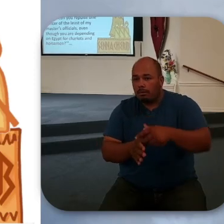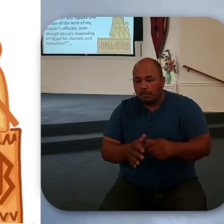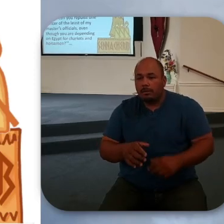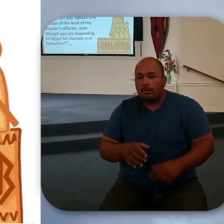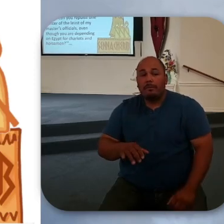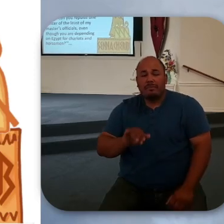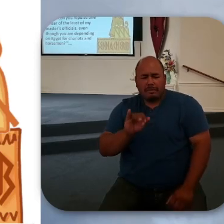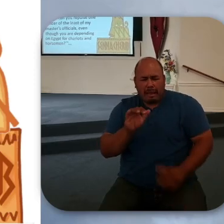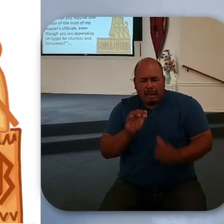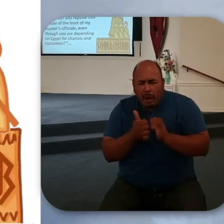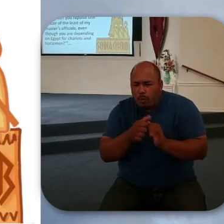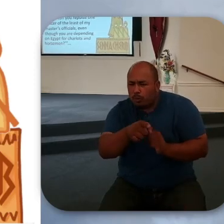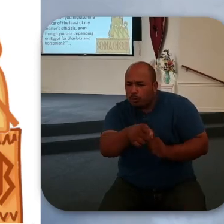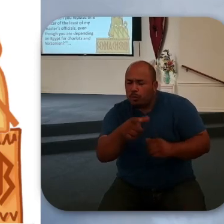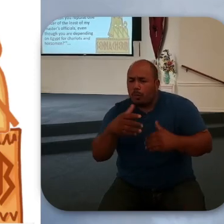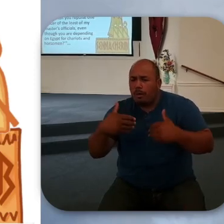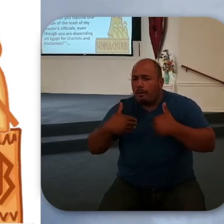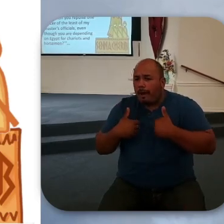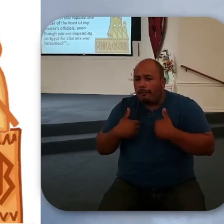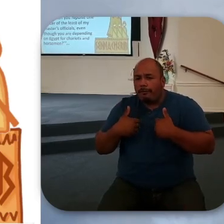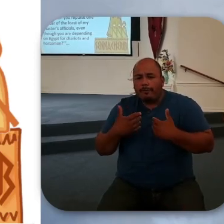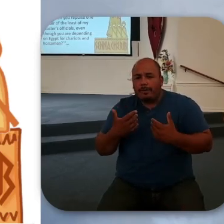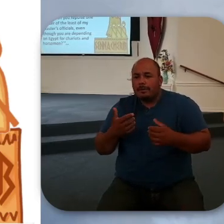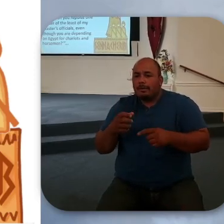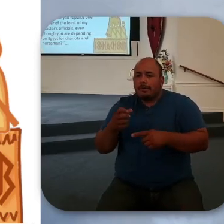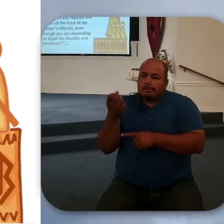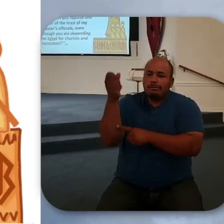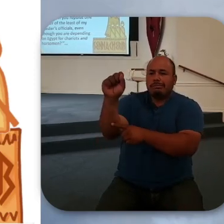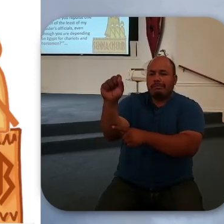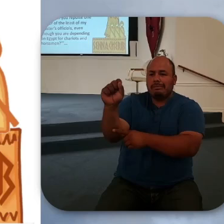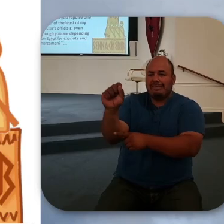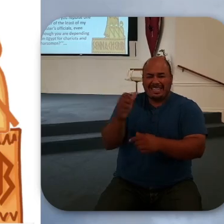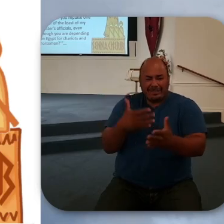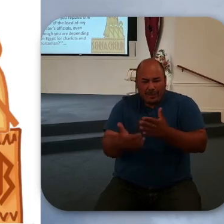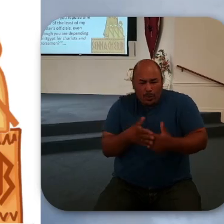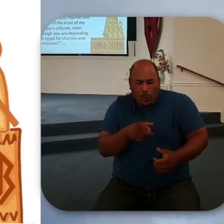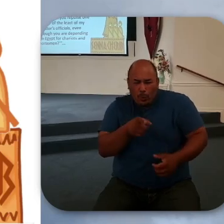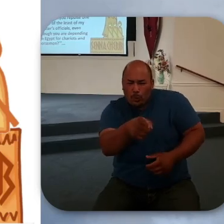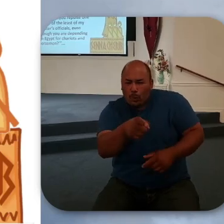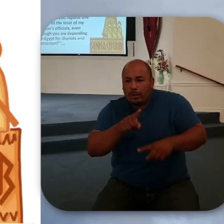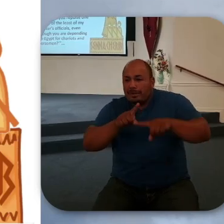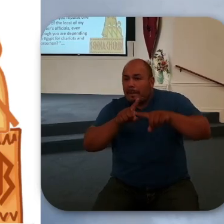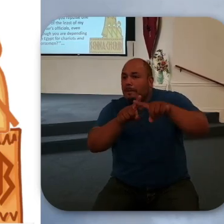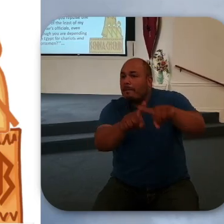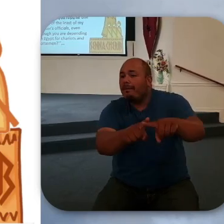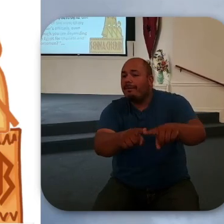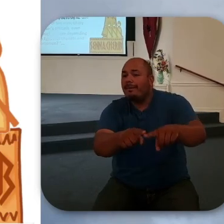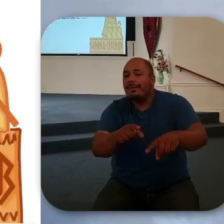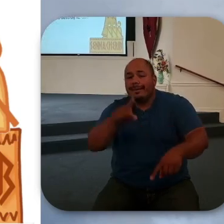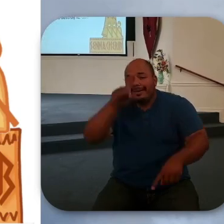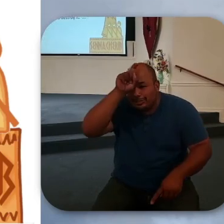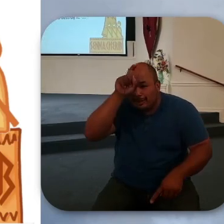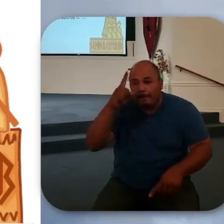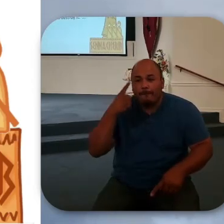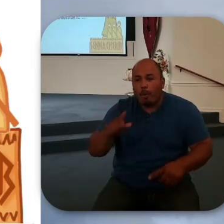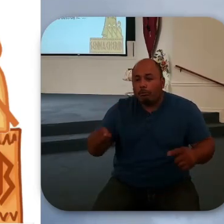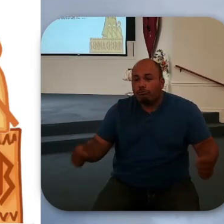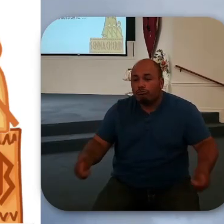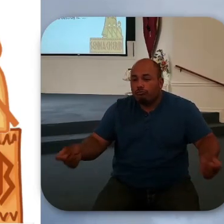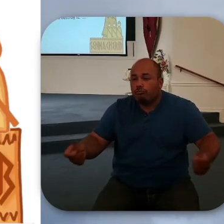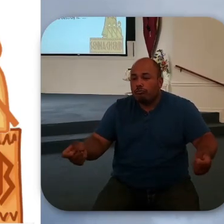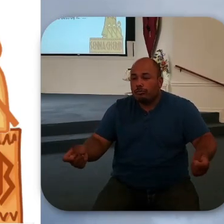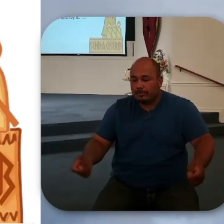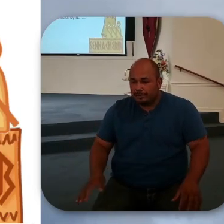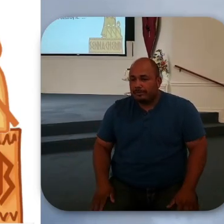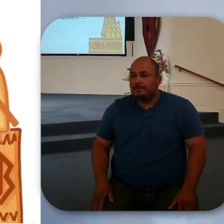one officer of the least of my master's officials, even though you are depending on Egypt for chariots and horsemen? Furthermore,